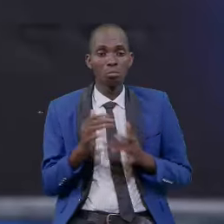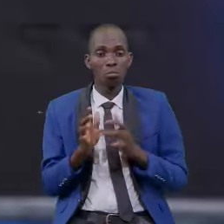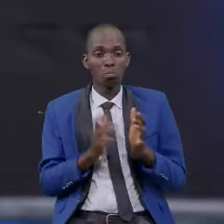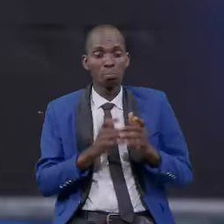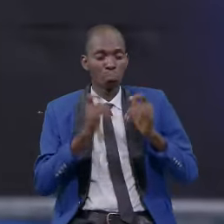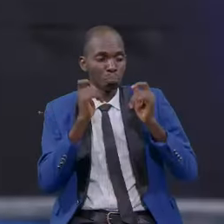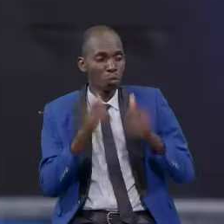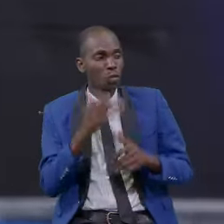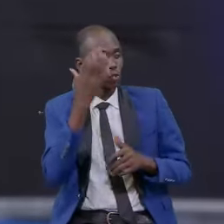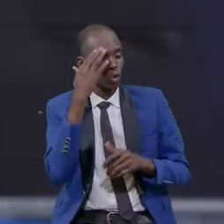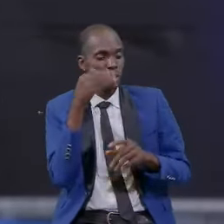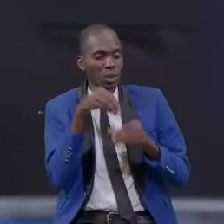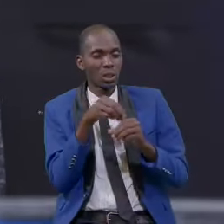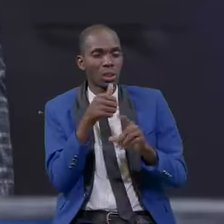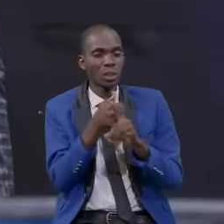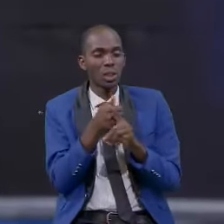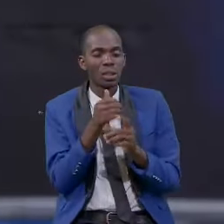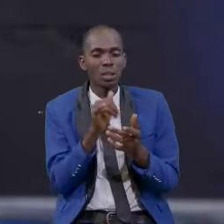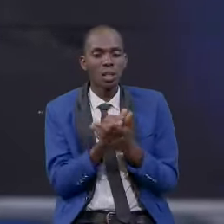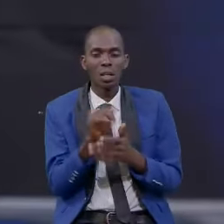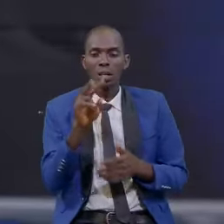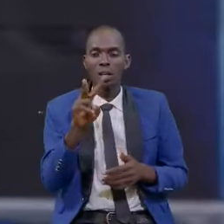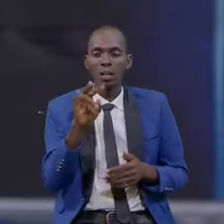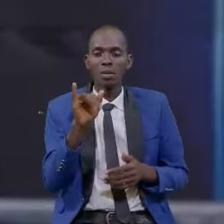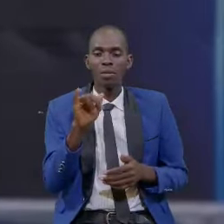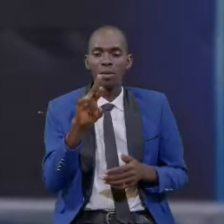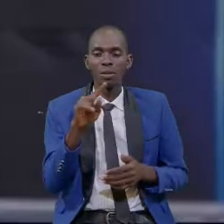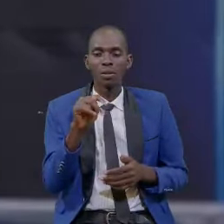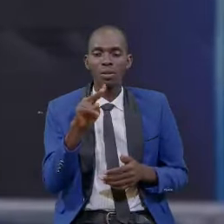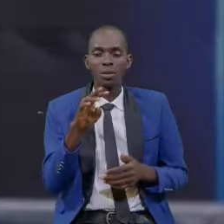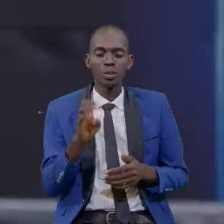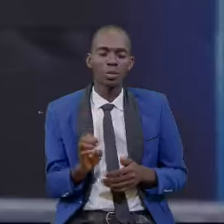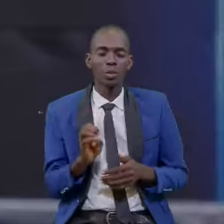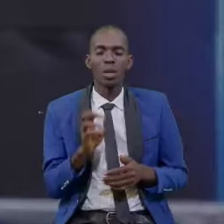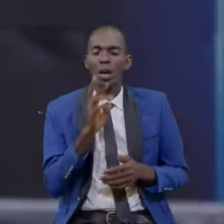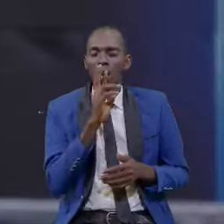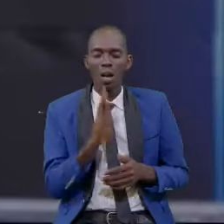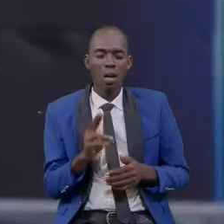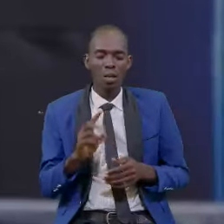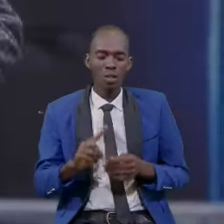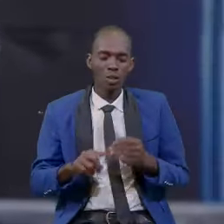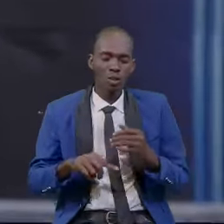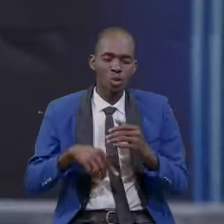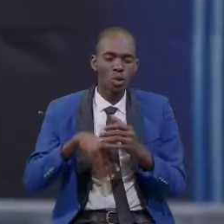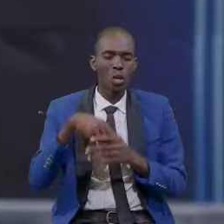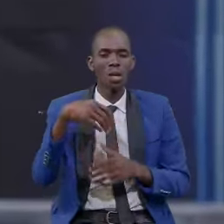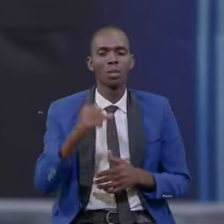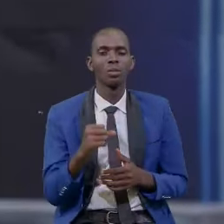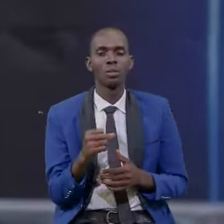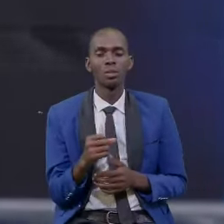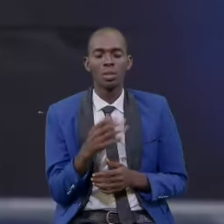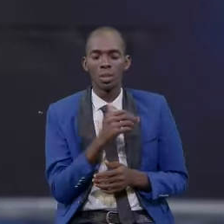in himself that virtue had gone out of him, it was that virtue